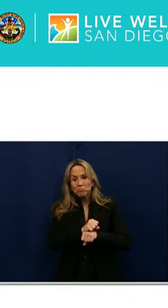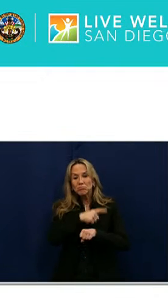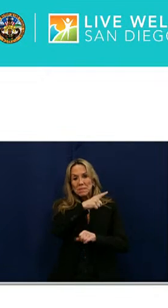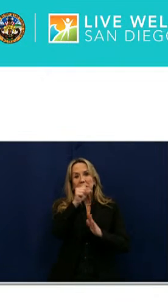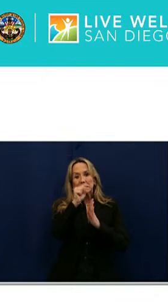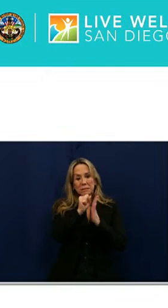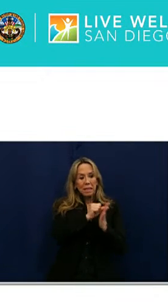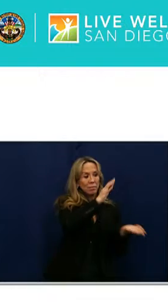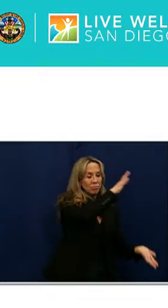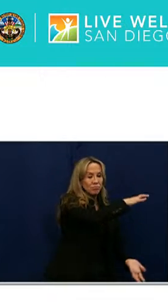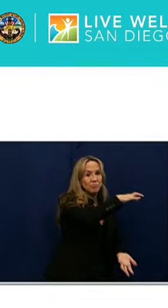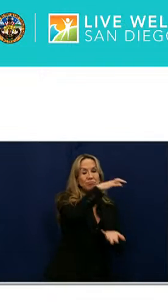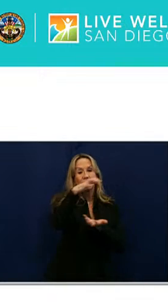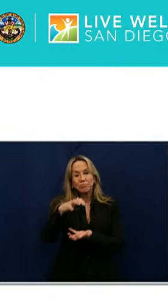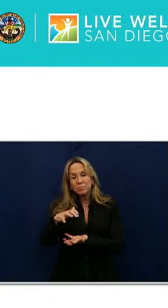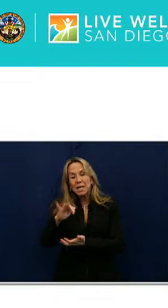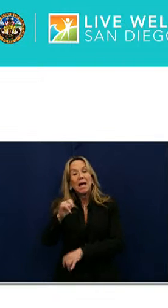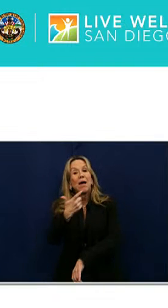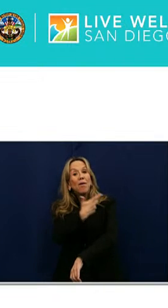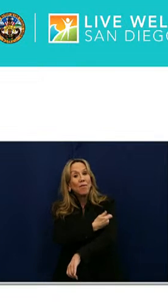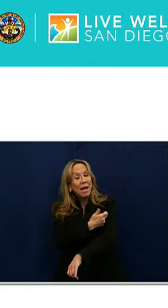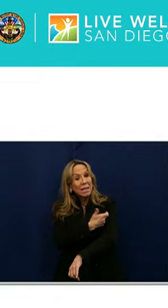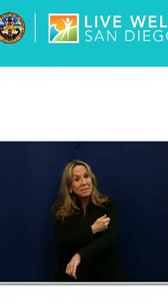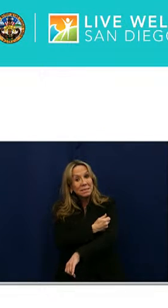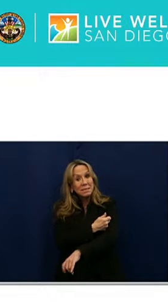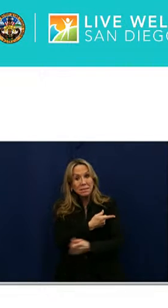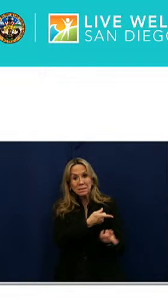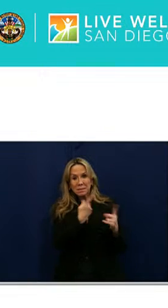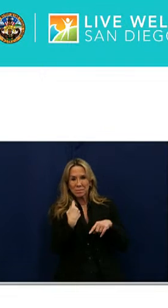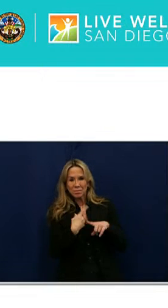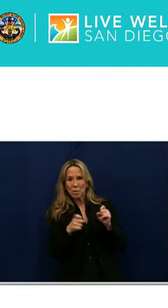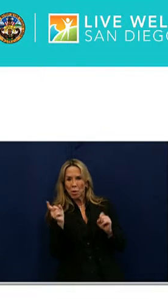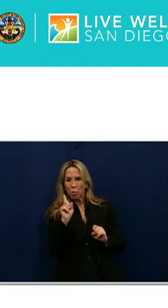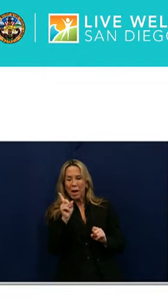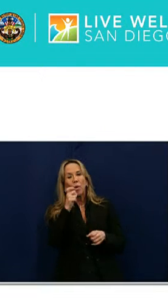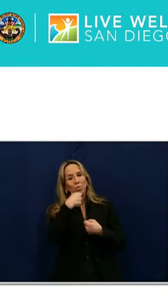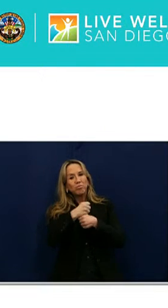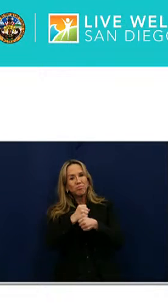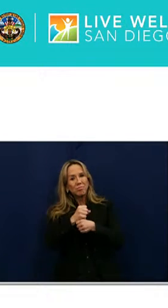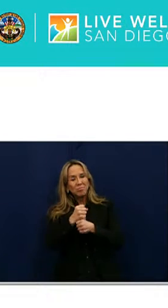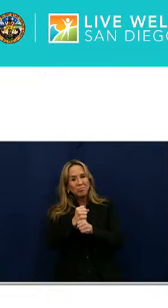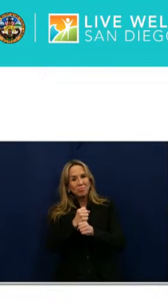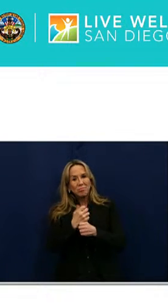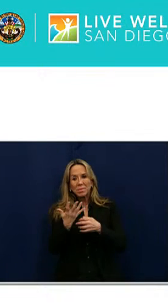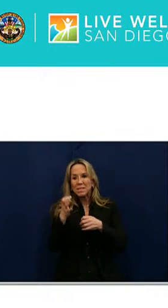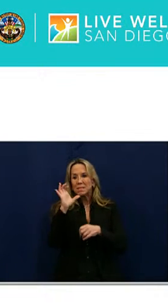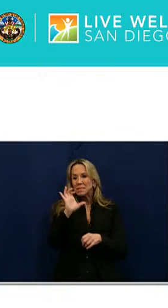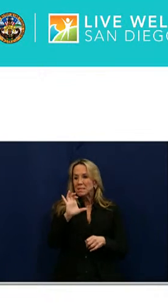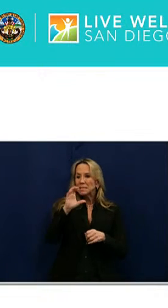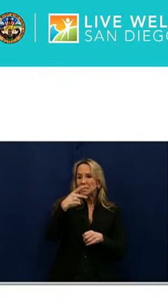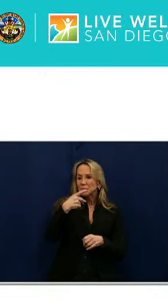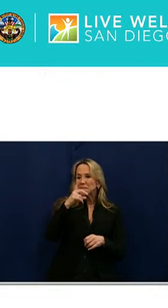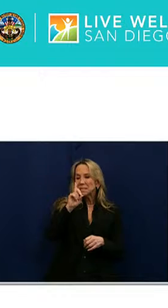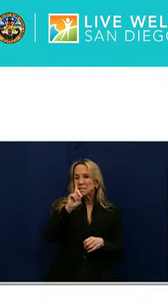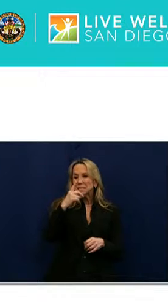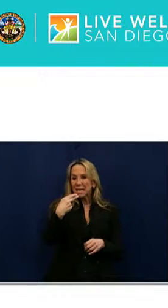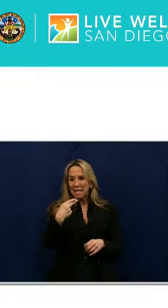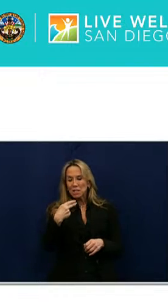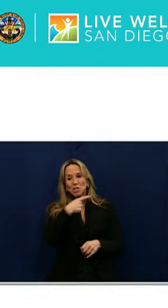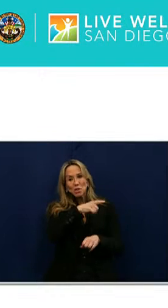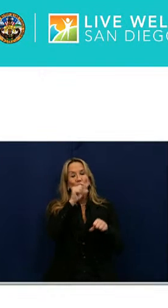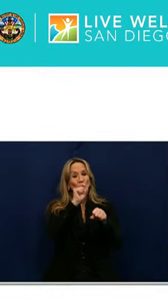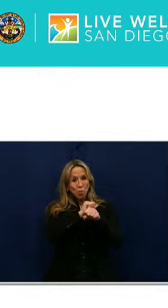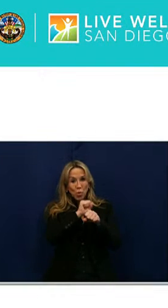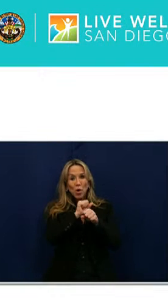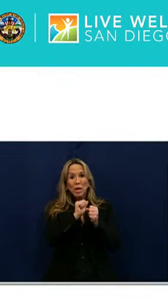the vaccine is actually going to come directly from the manufacturer. The CDPH has worked with local